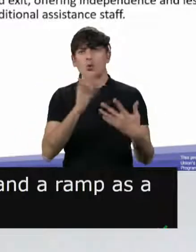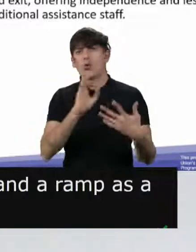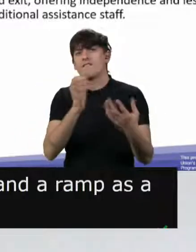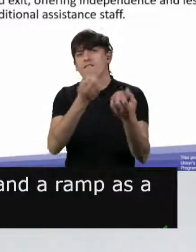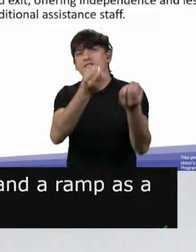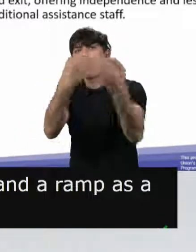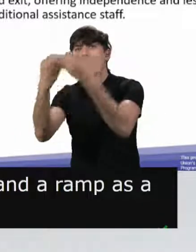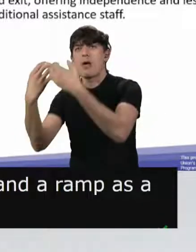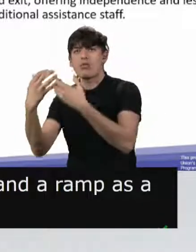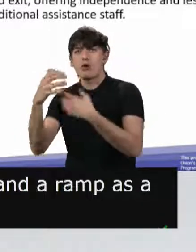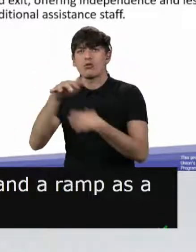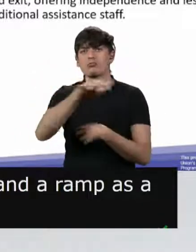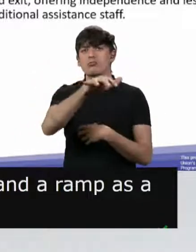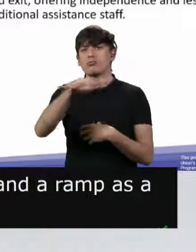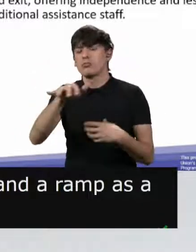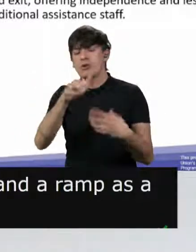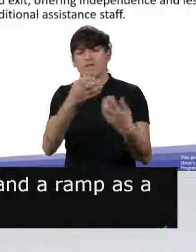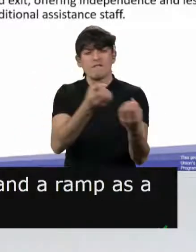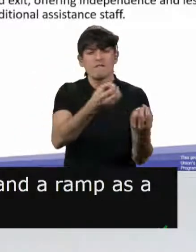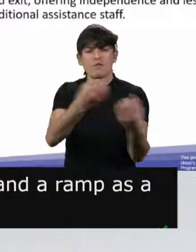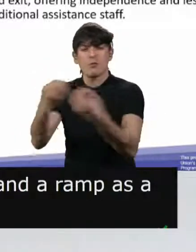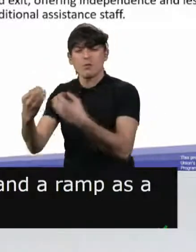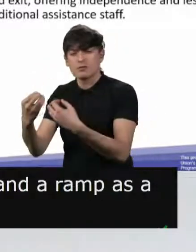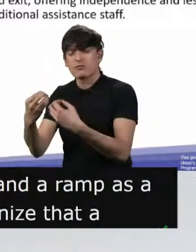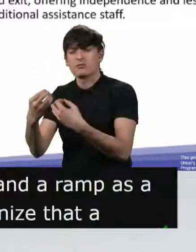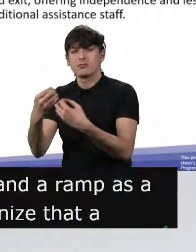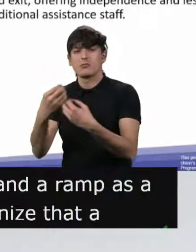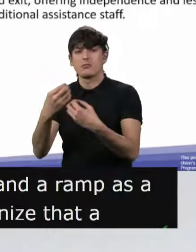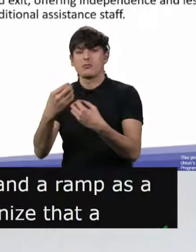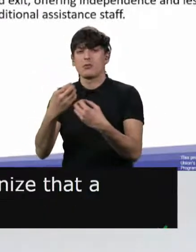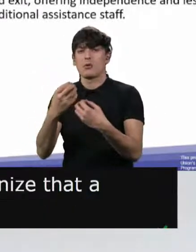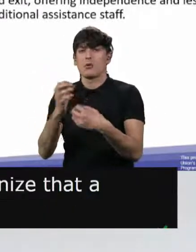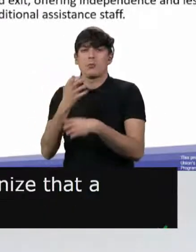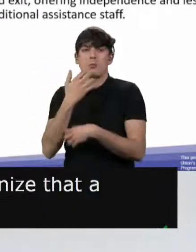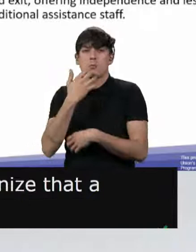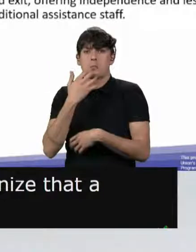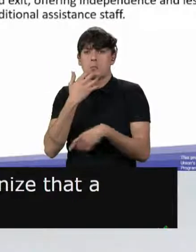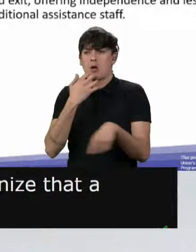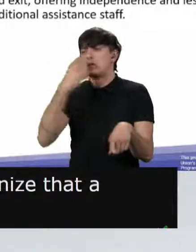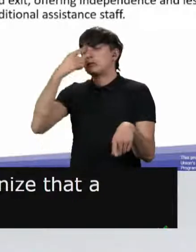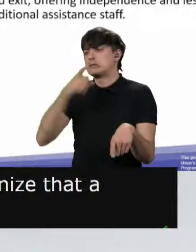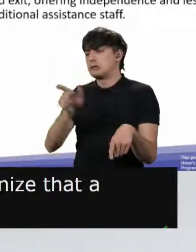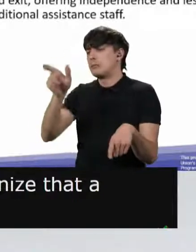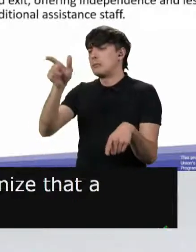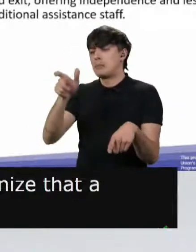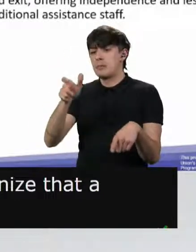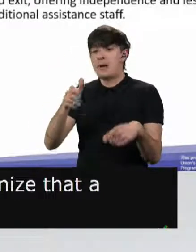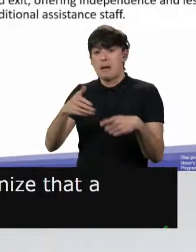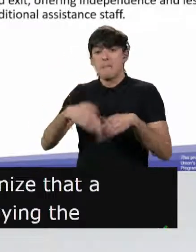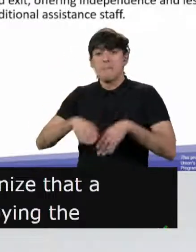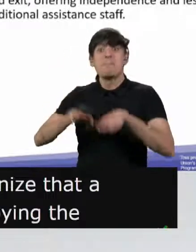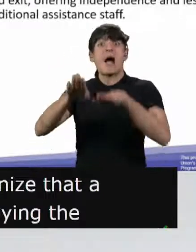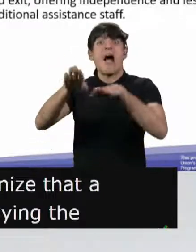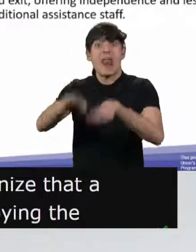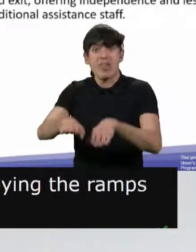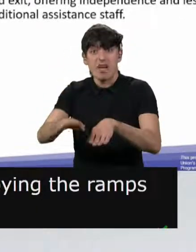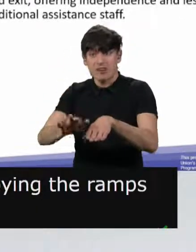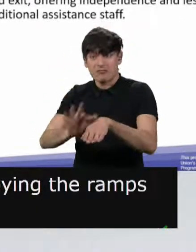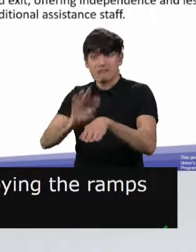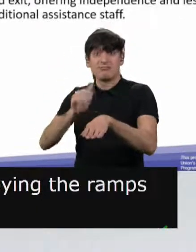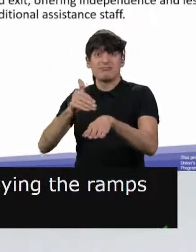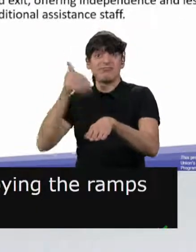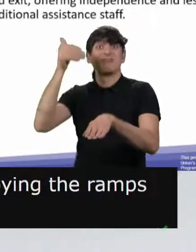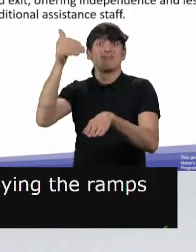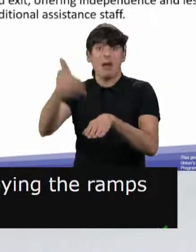wheelchair user will be at the next stop and deploying the ramps automatically. System would allow users to